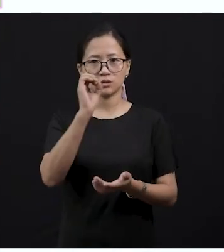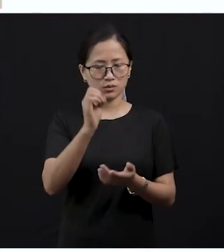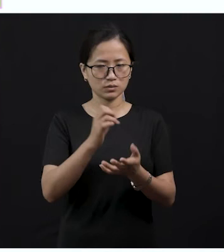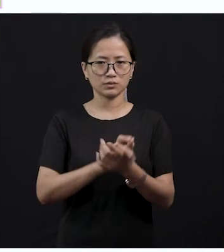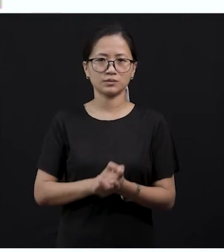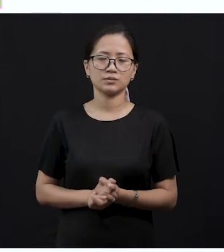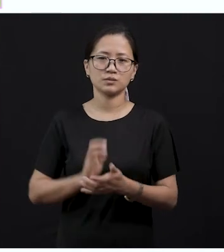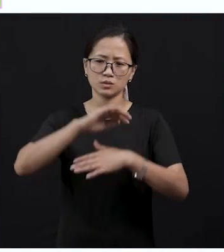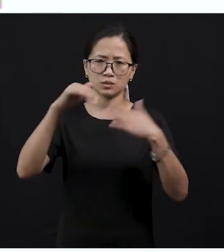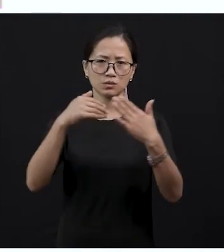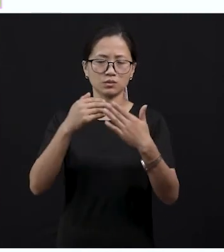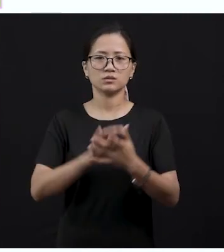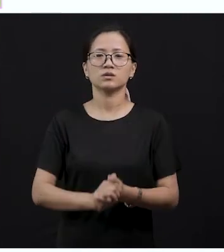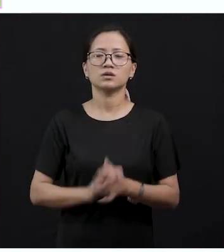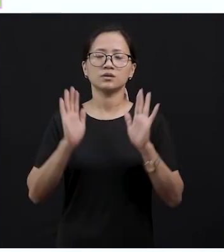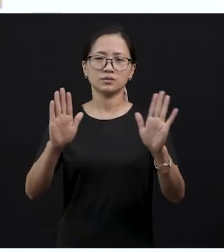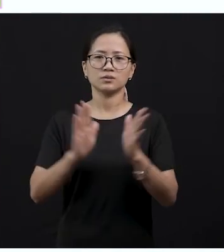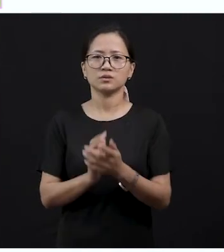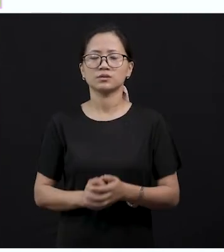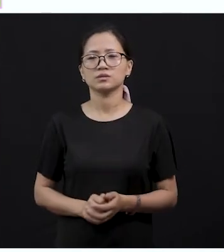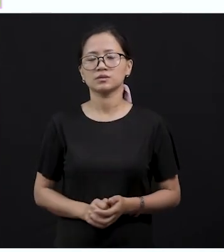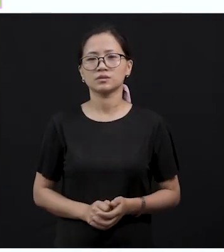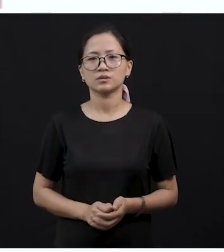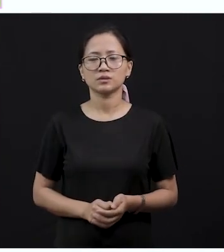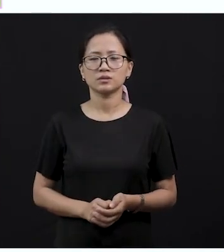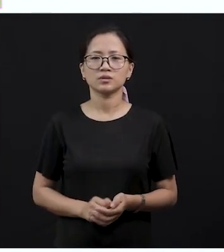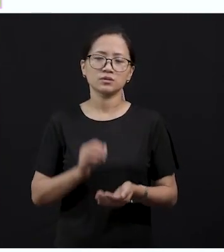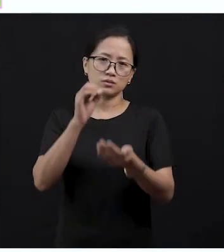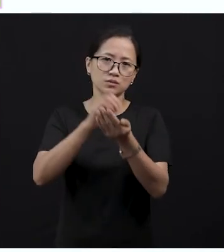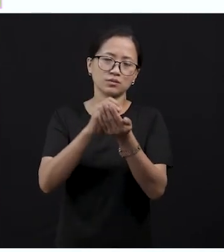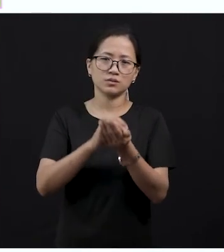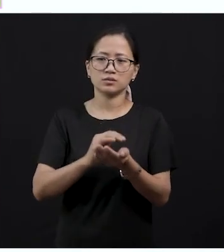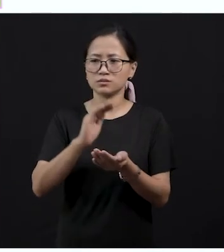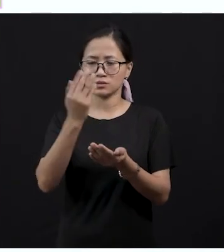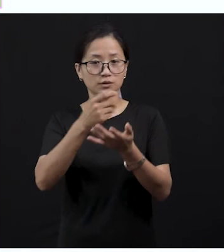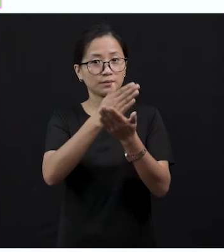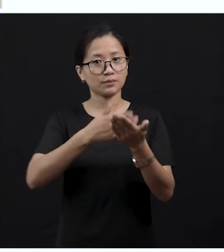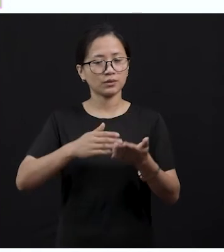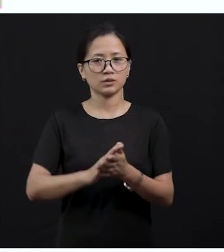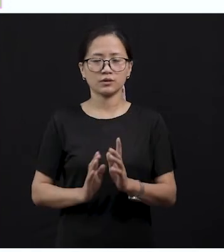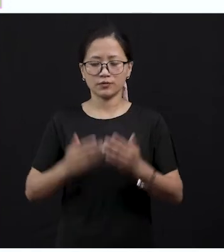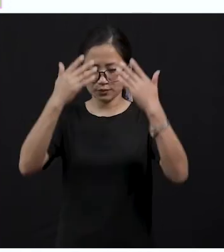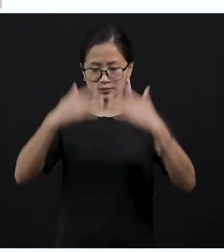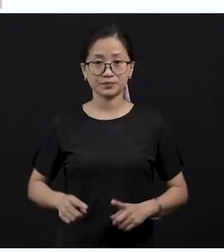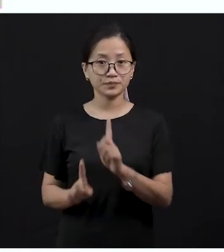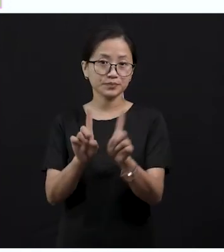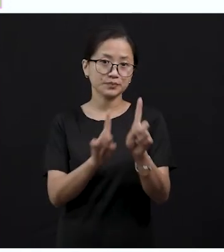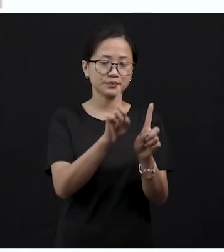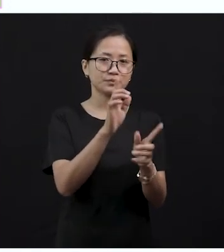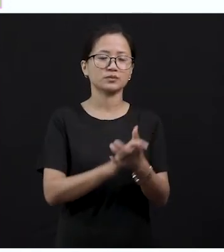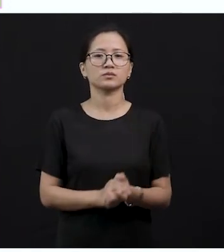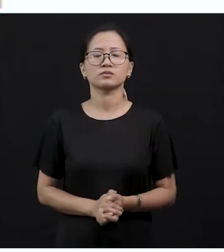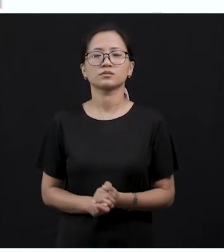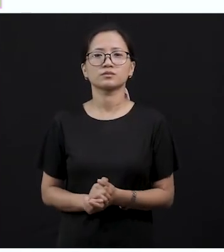okay? Most plants, they have the ability to store waste in some parts of their plant body in a way that